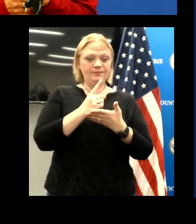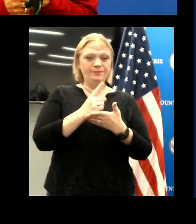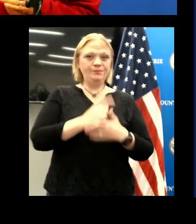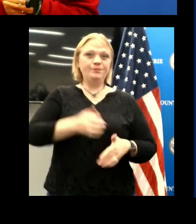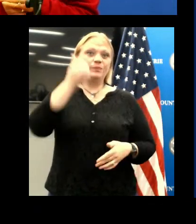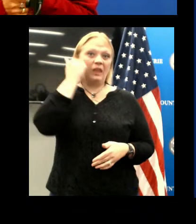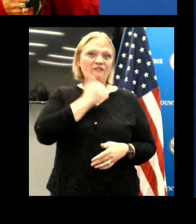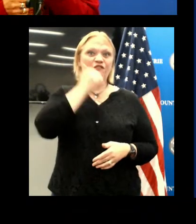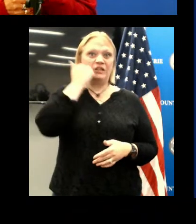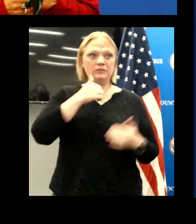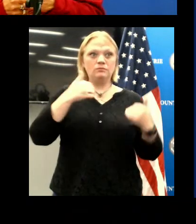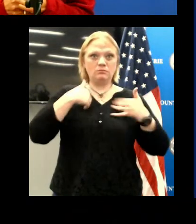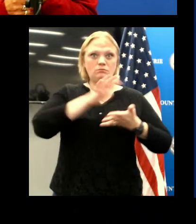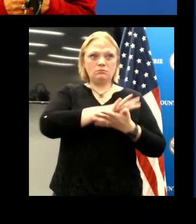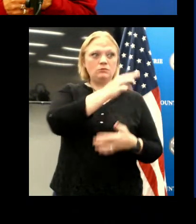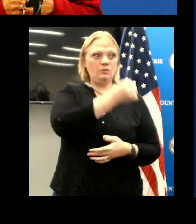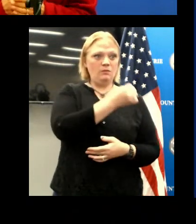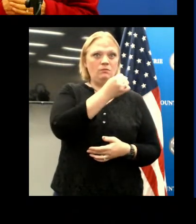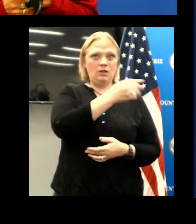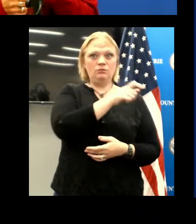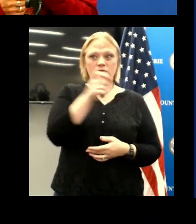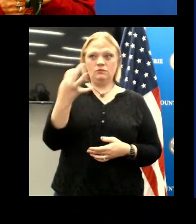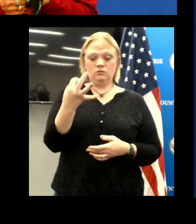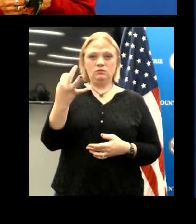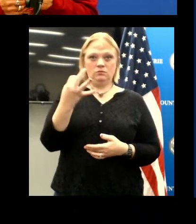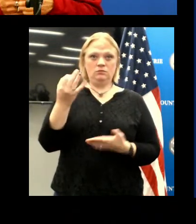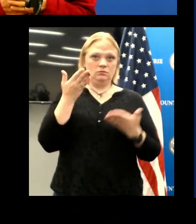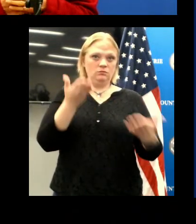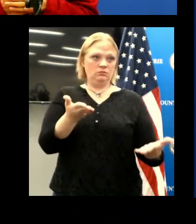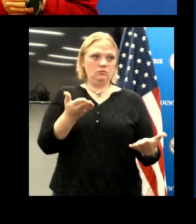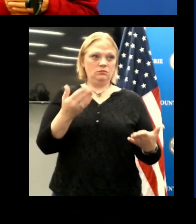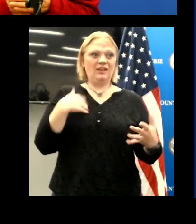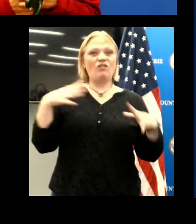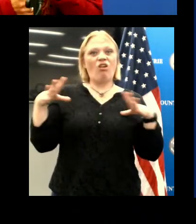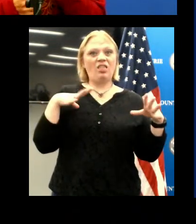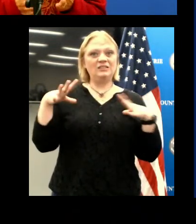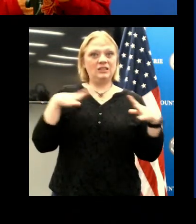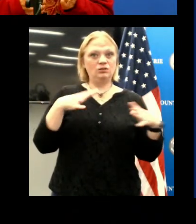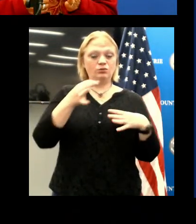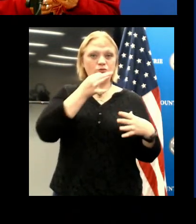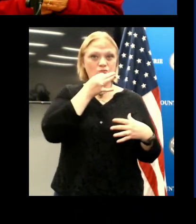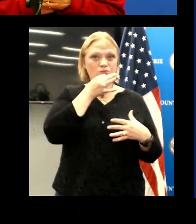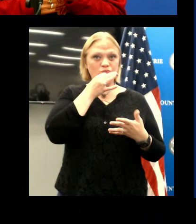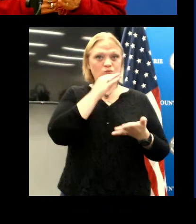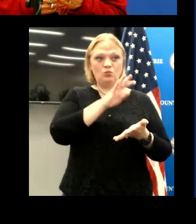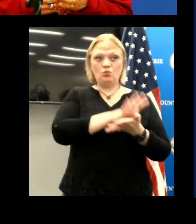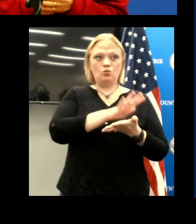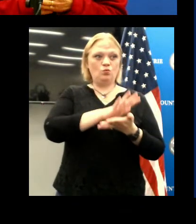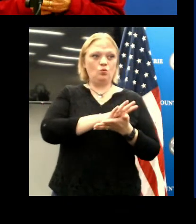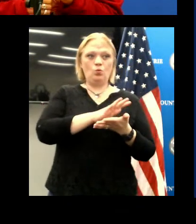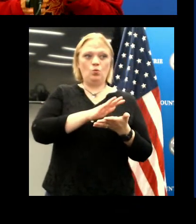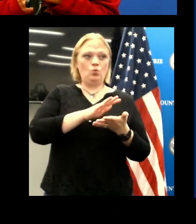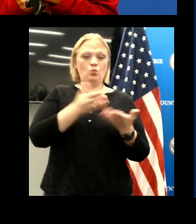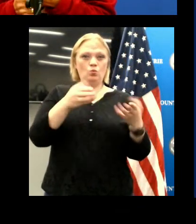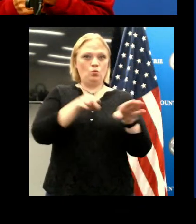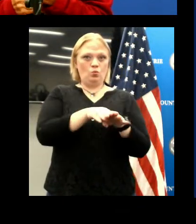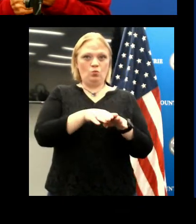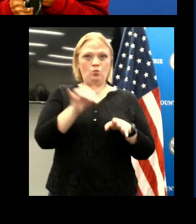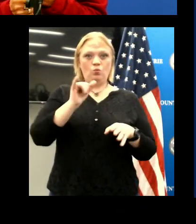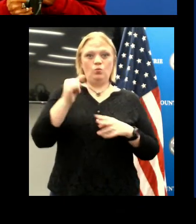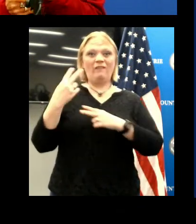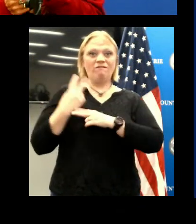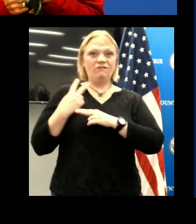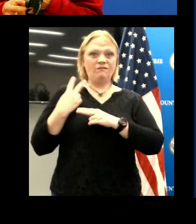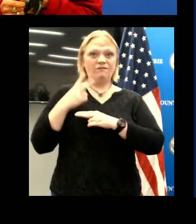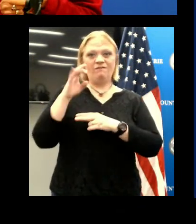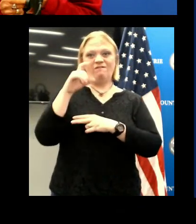there is school, we're going to be offering this testing. So we have some holidays coming up where the school is not going to be in session, such as Veterans